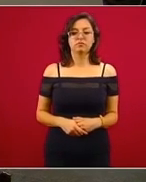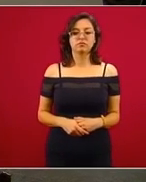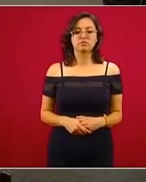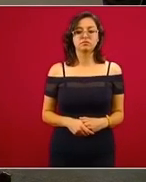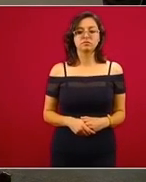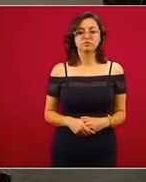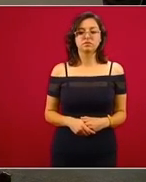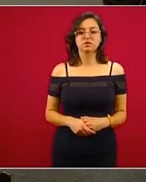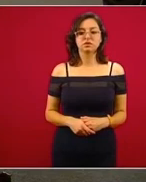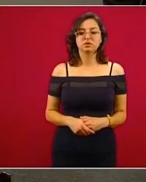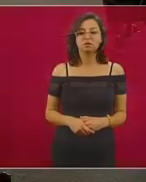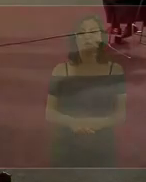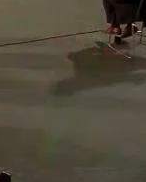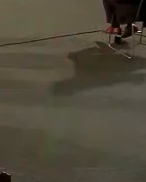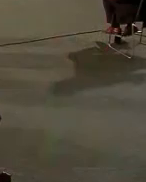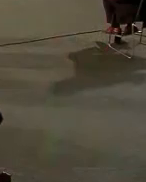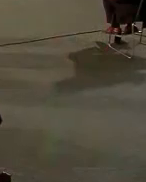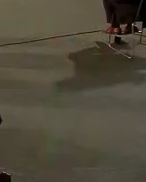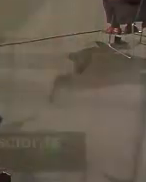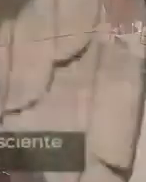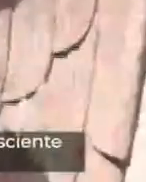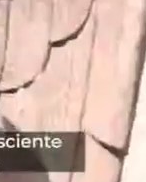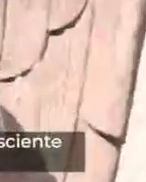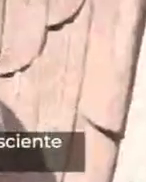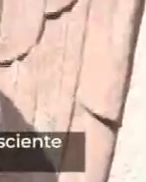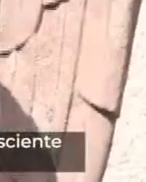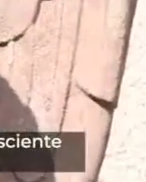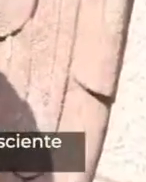personnel and institute